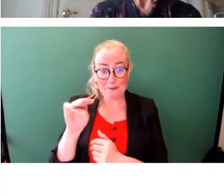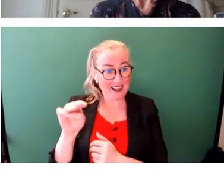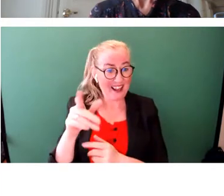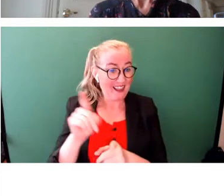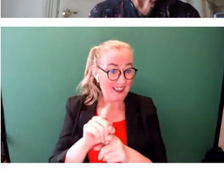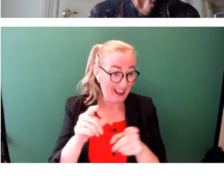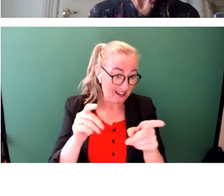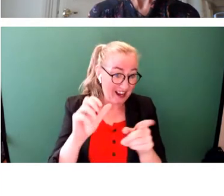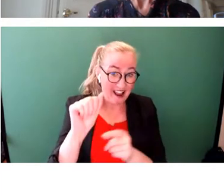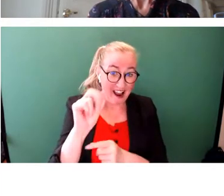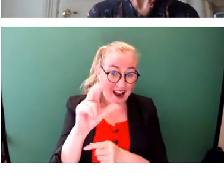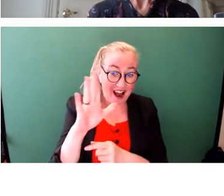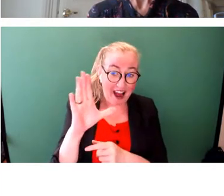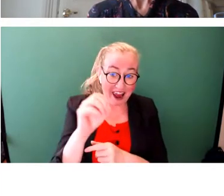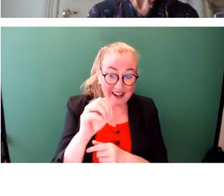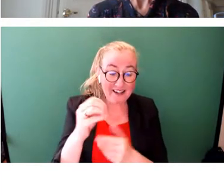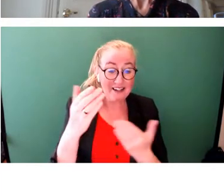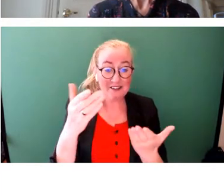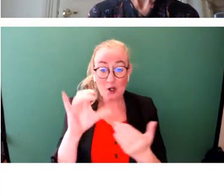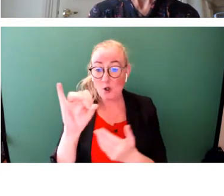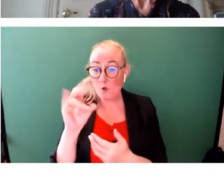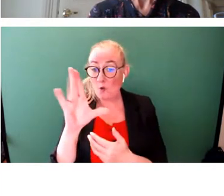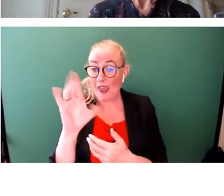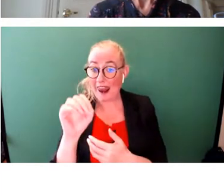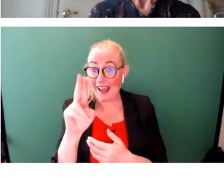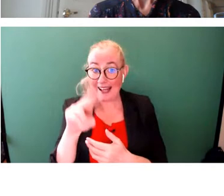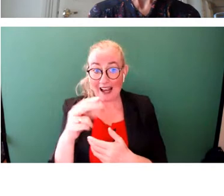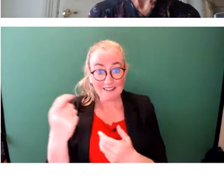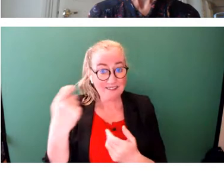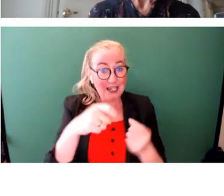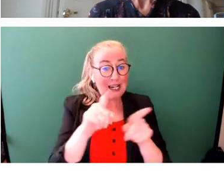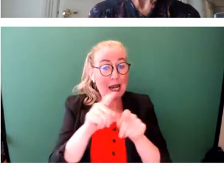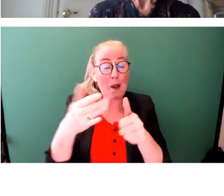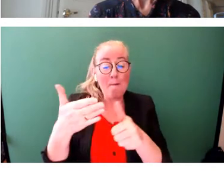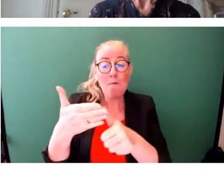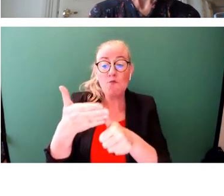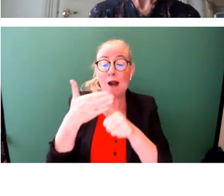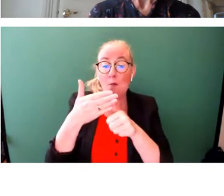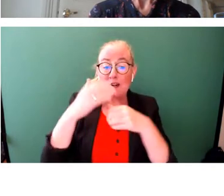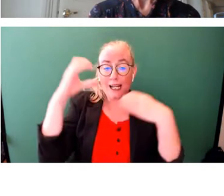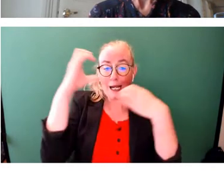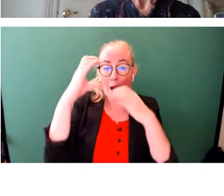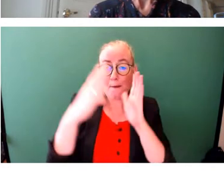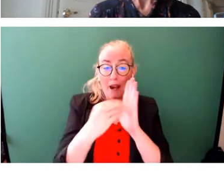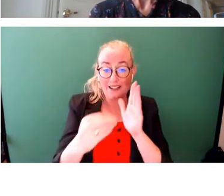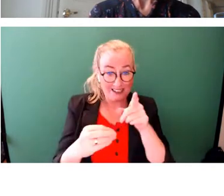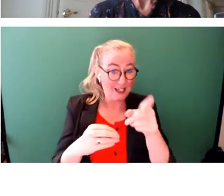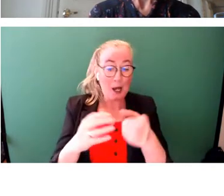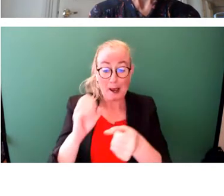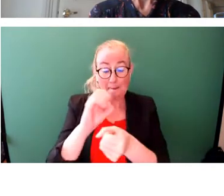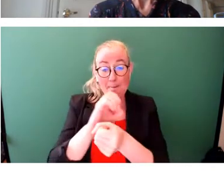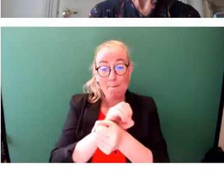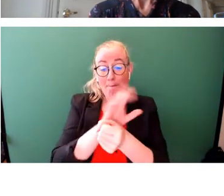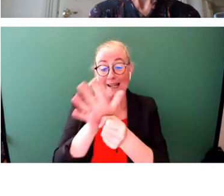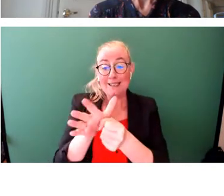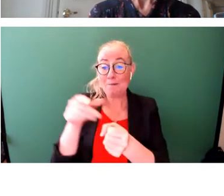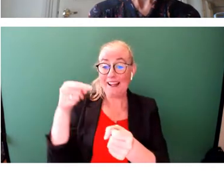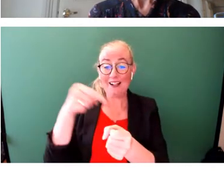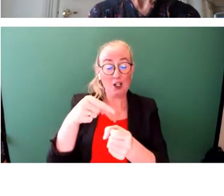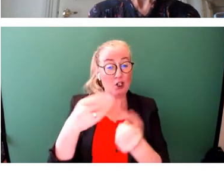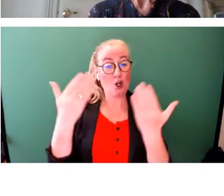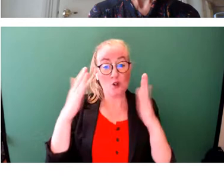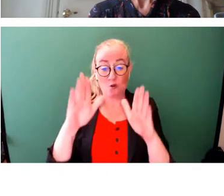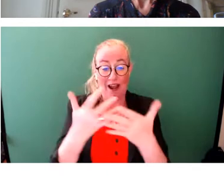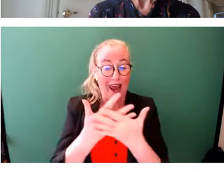and maybe Julie, in terms of the primary care model. Yeah, well, I mean, the pandemic has highlighted the problems